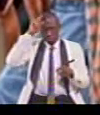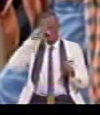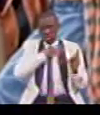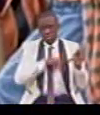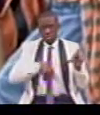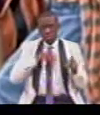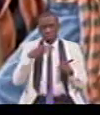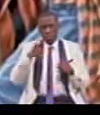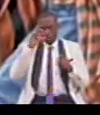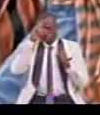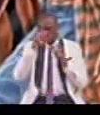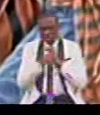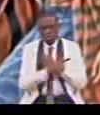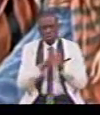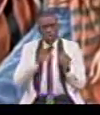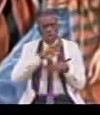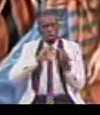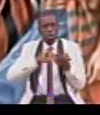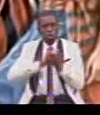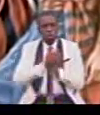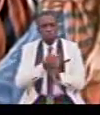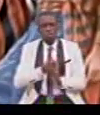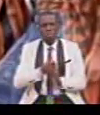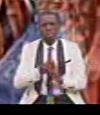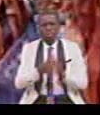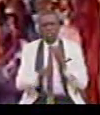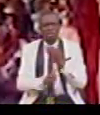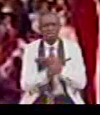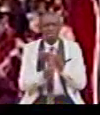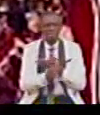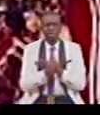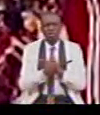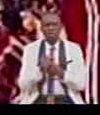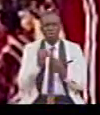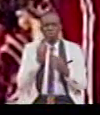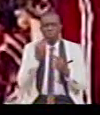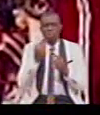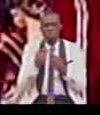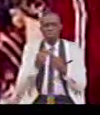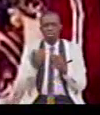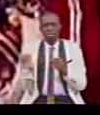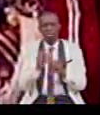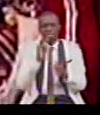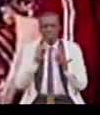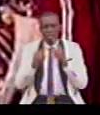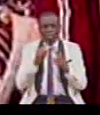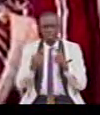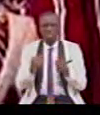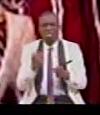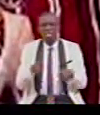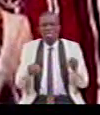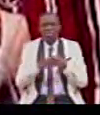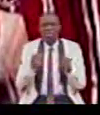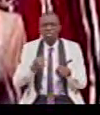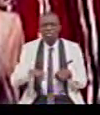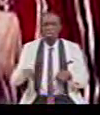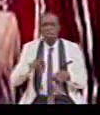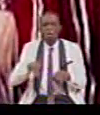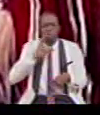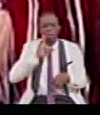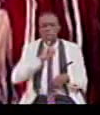said, terrible, terrible. Even the children of Israel, what they said, you've increased our trouble.